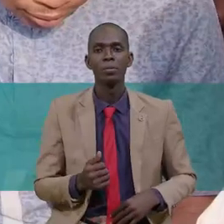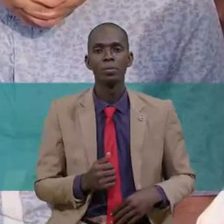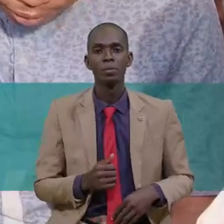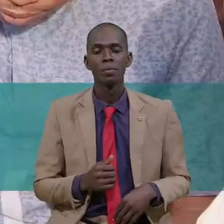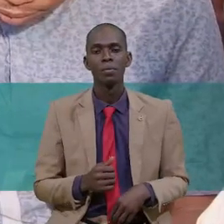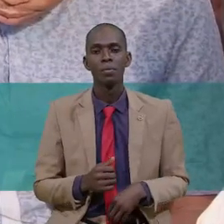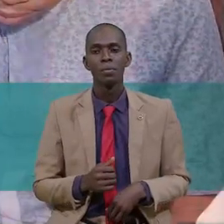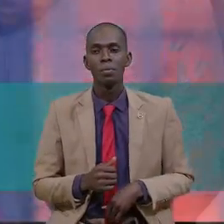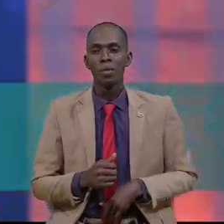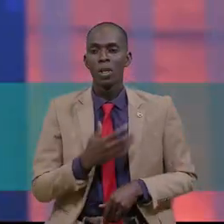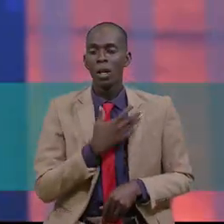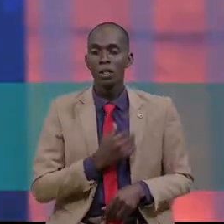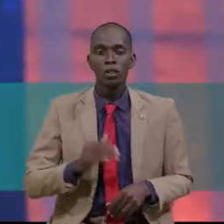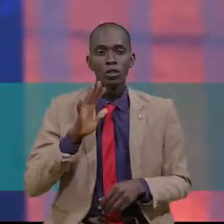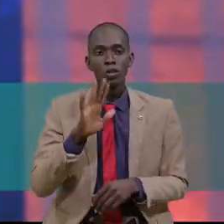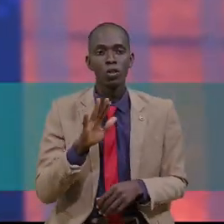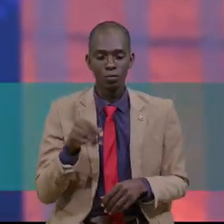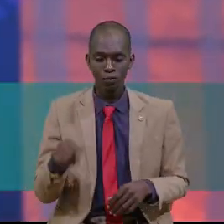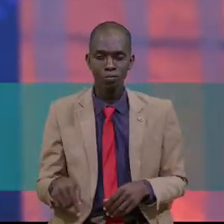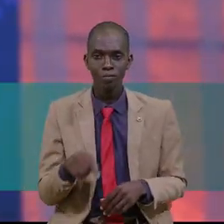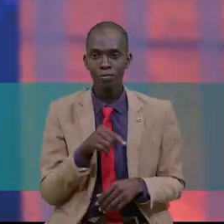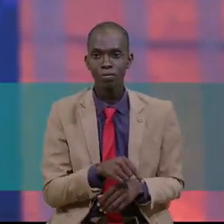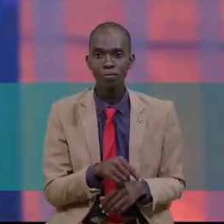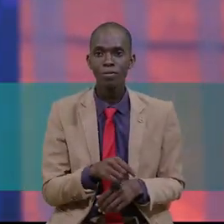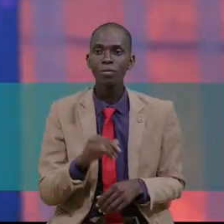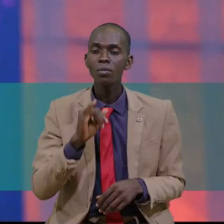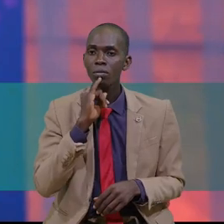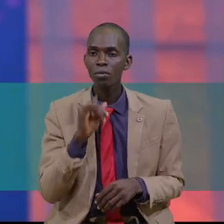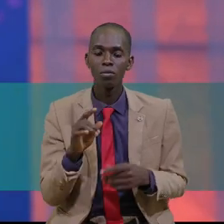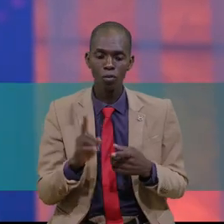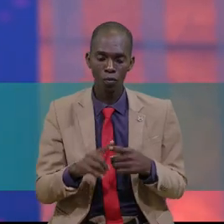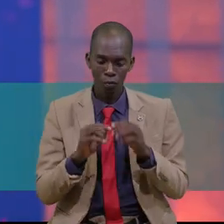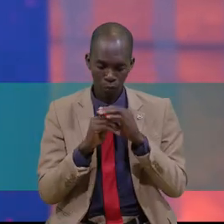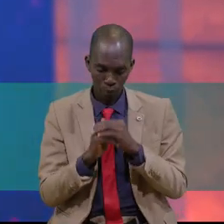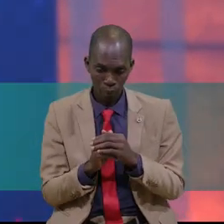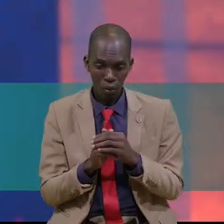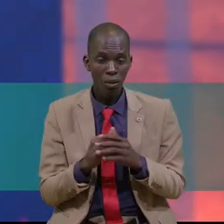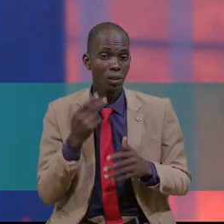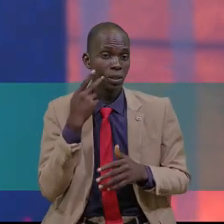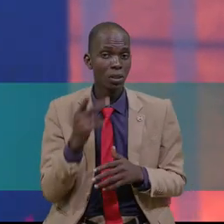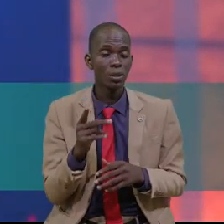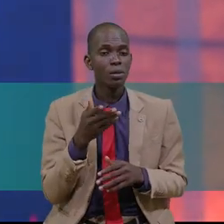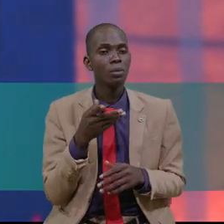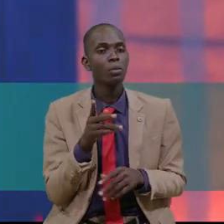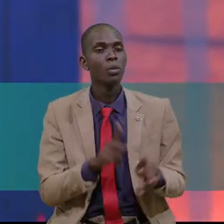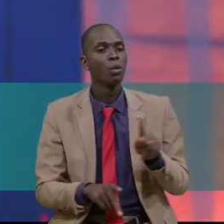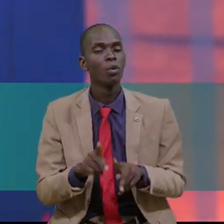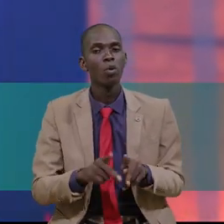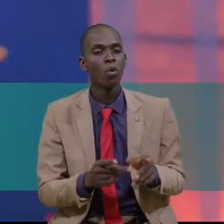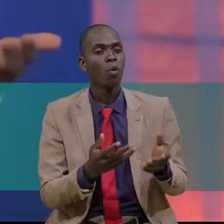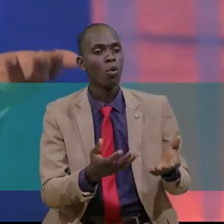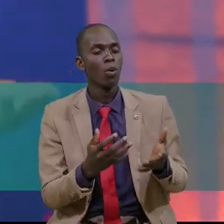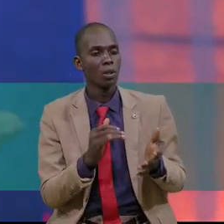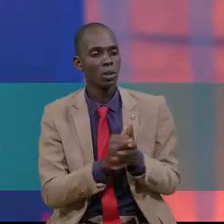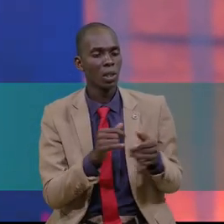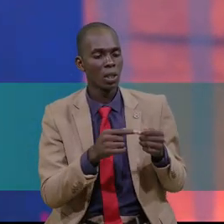And your knee is who to is to bow first. You know, there are people, they want that enemy to bow,